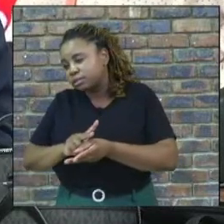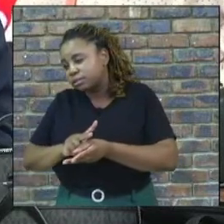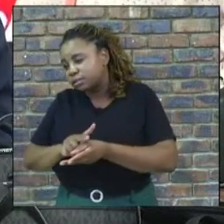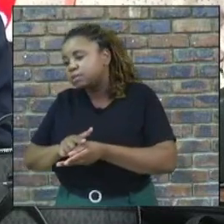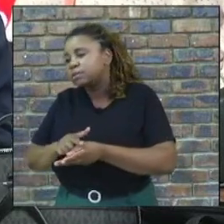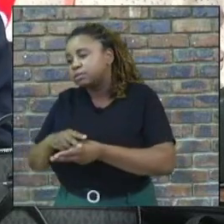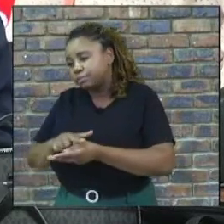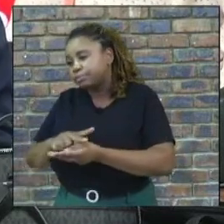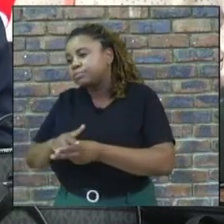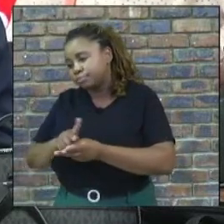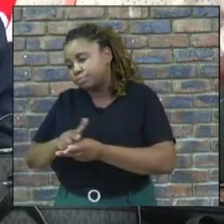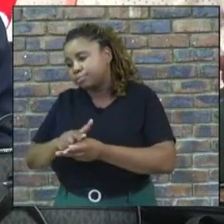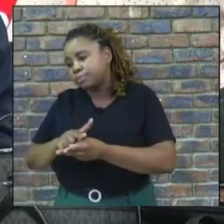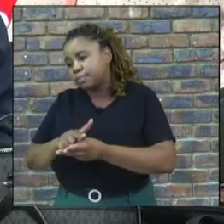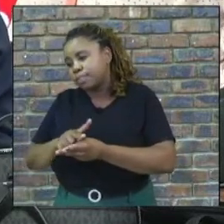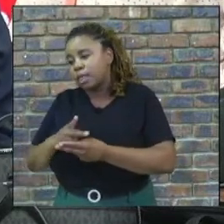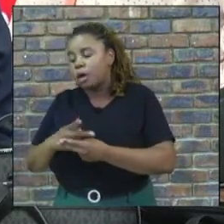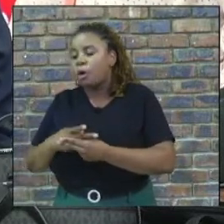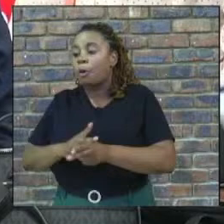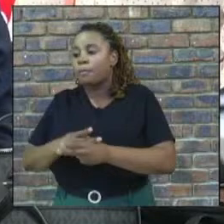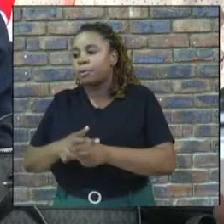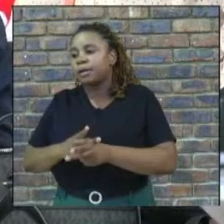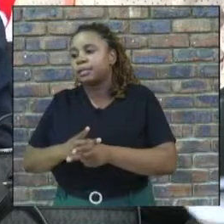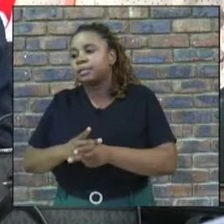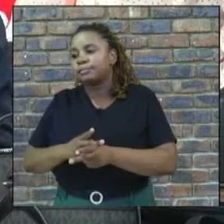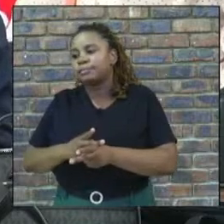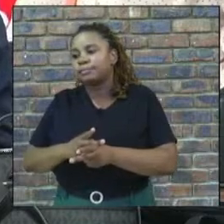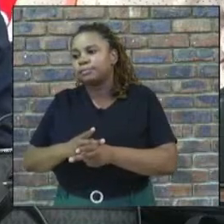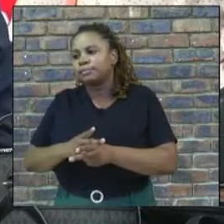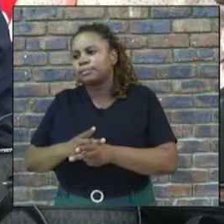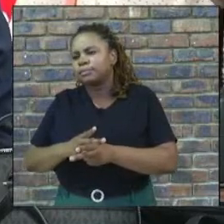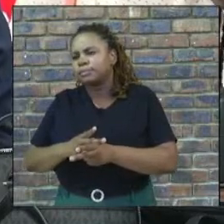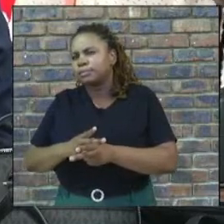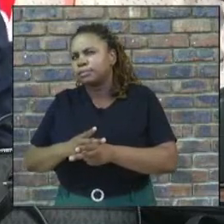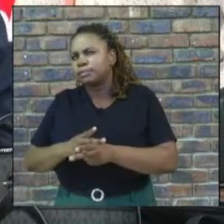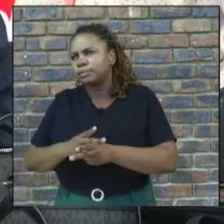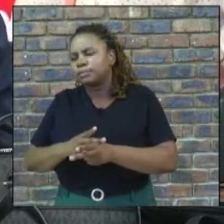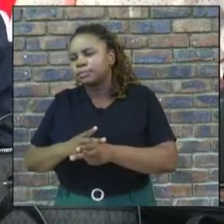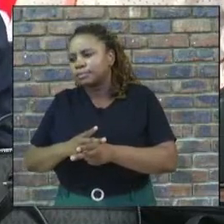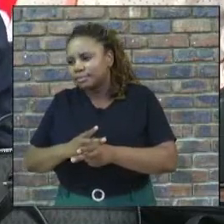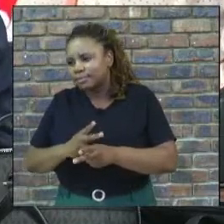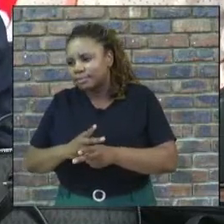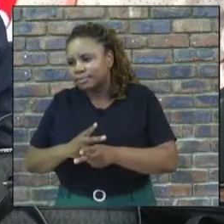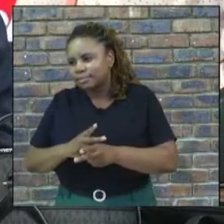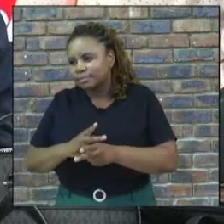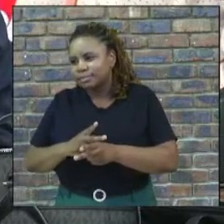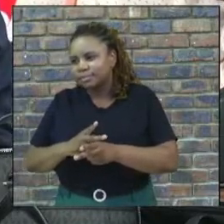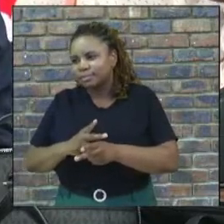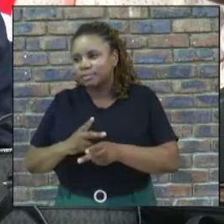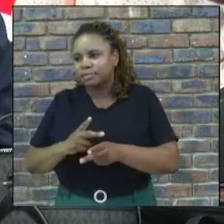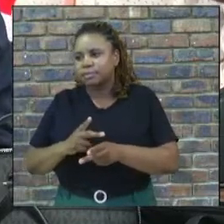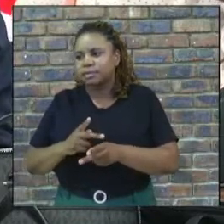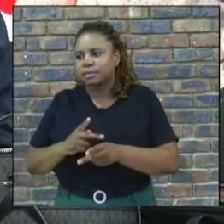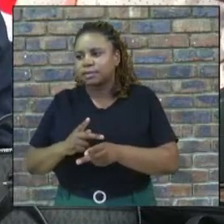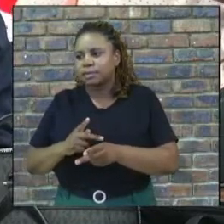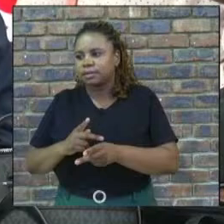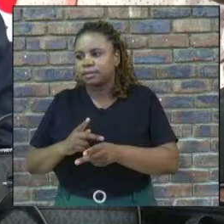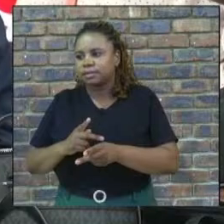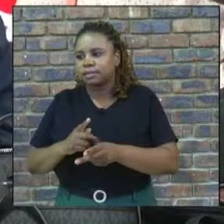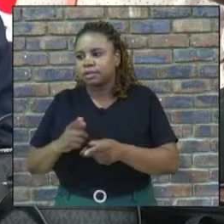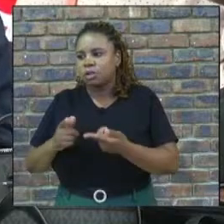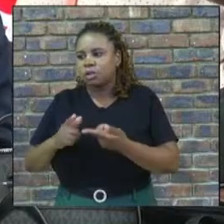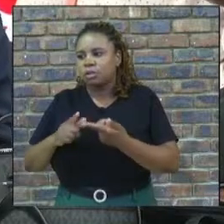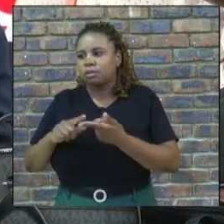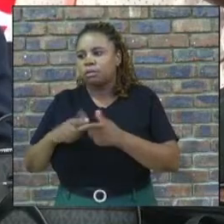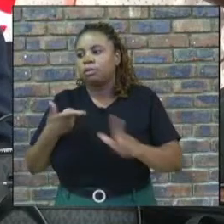beneficiation in terms of logistical, in terms of supply. Because remember, once there is